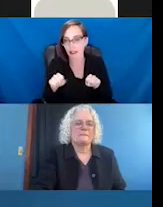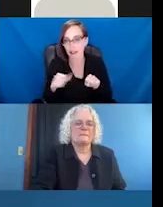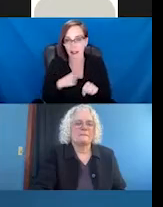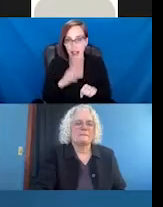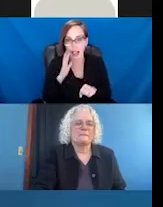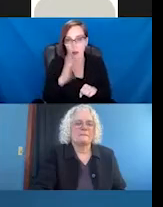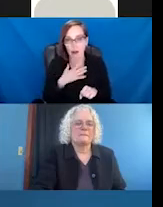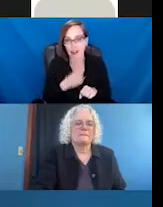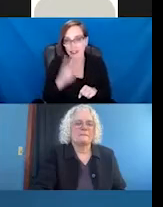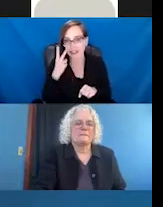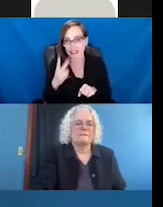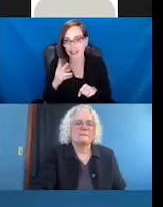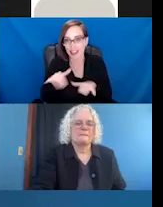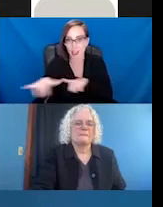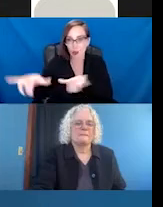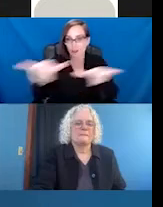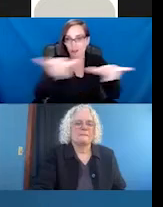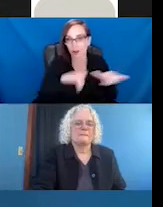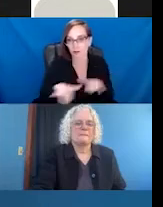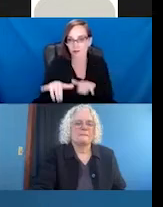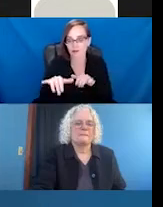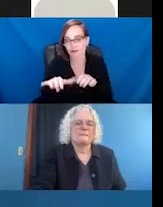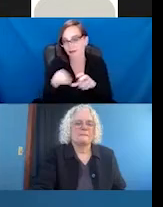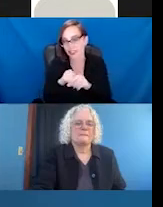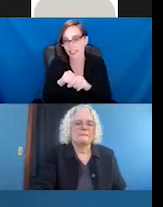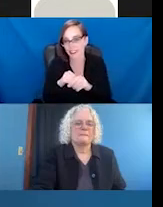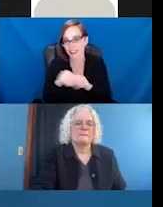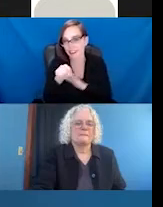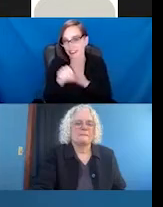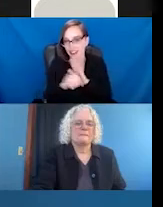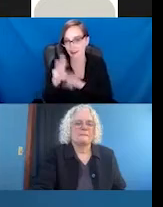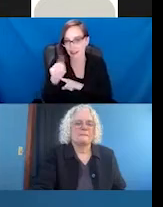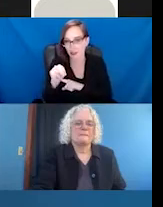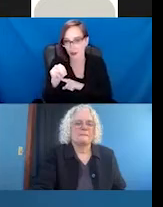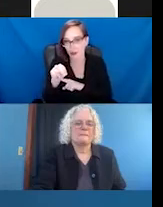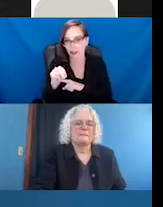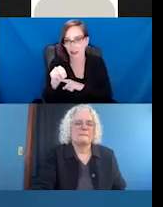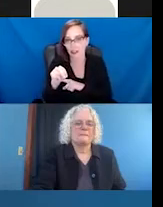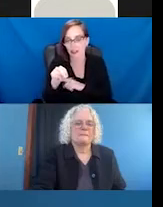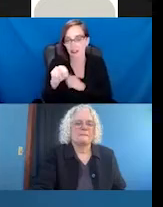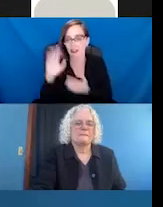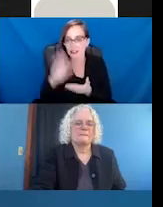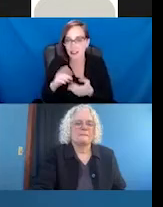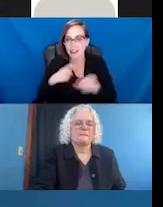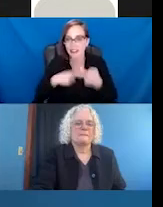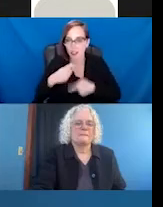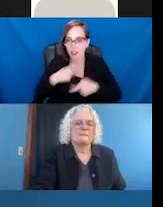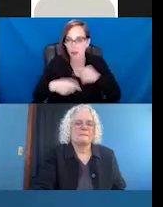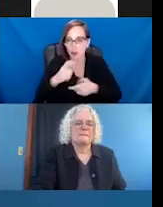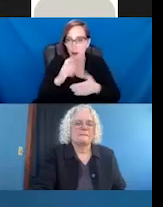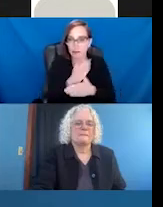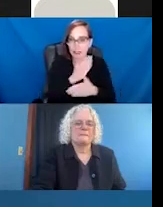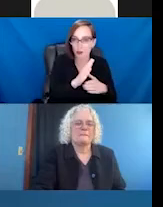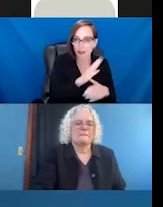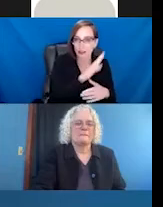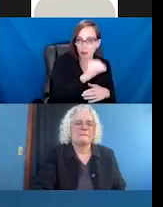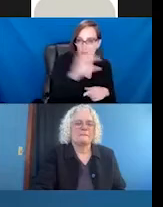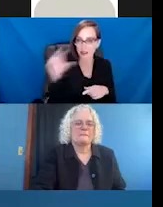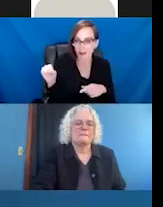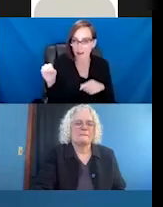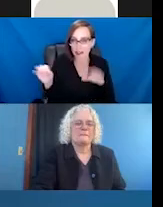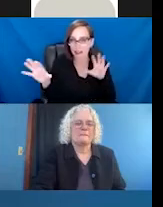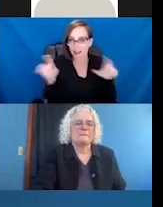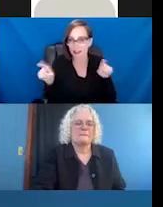uniform across the state so that we reduce the churn of workers between employers and have people stay within the